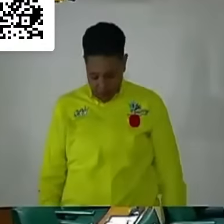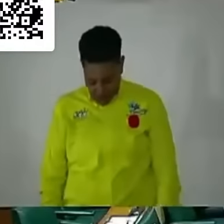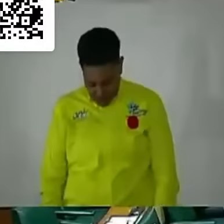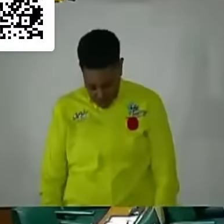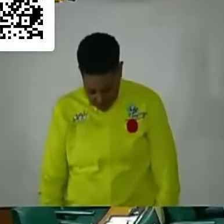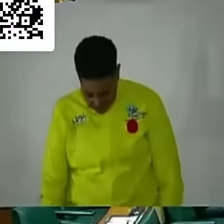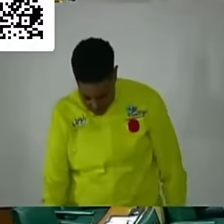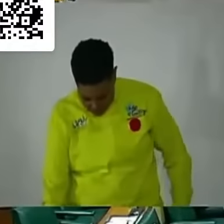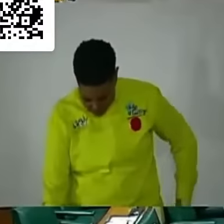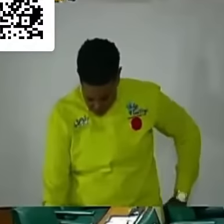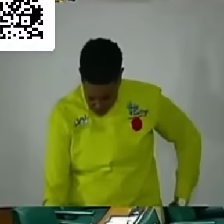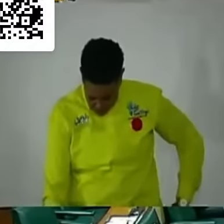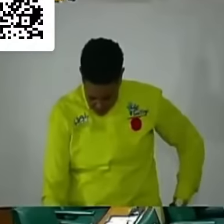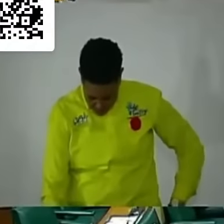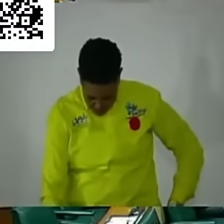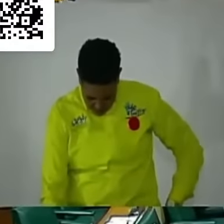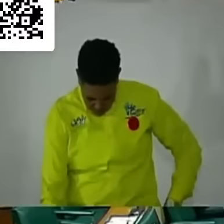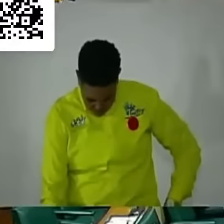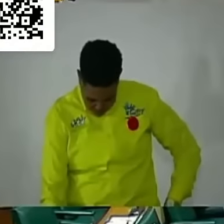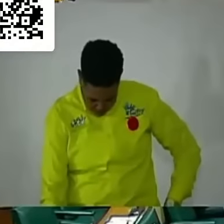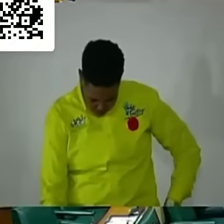But his mic is